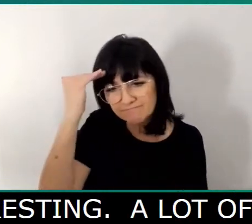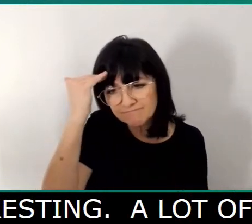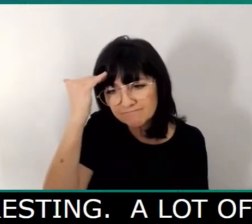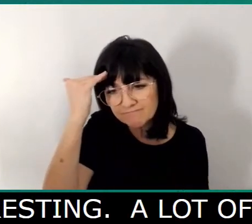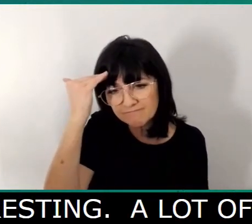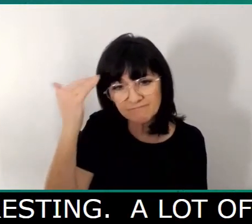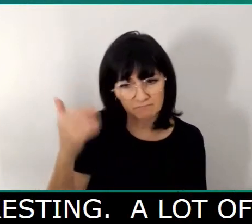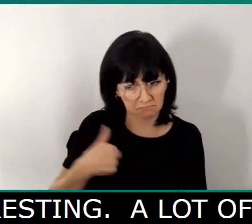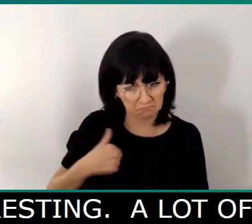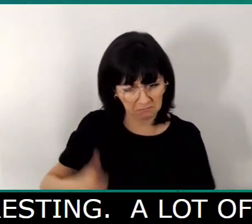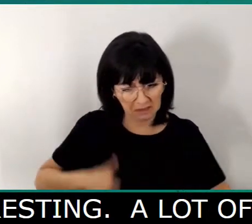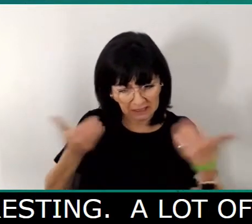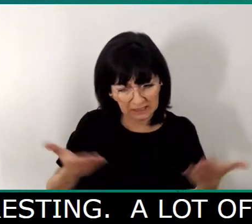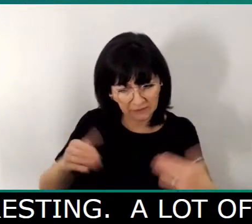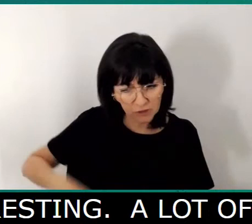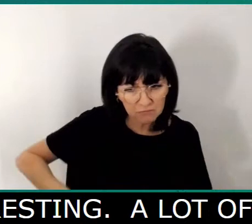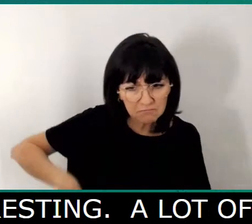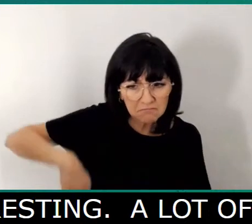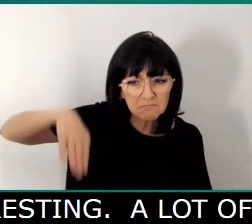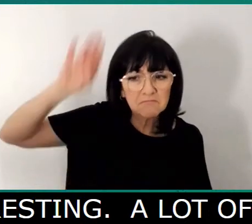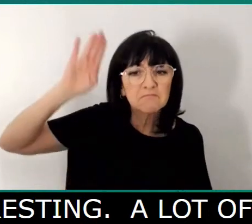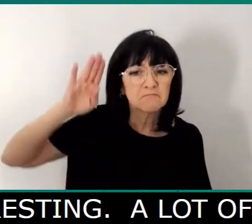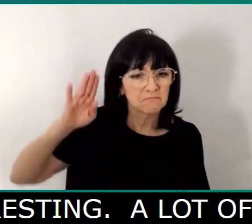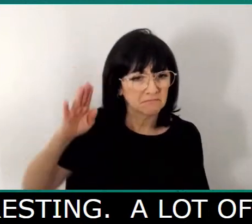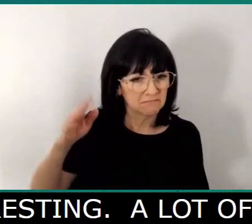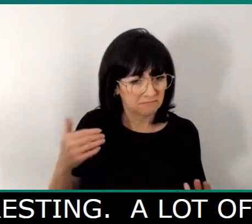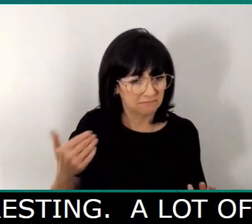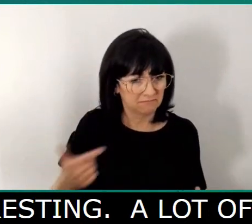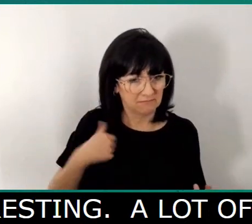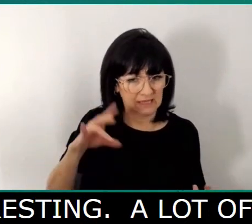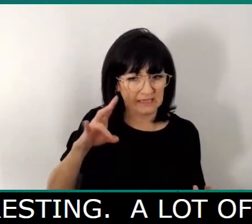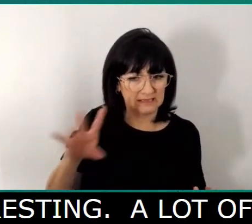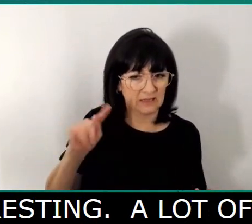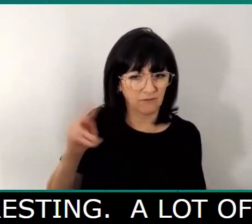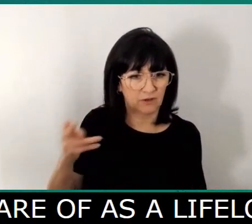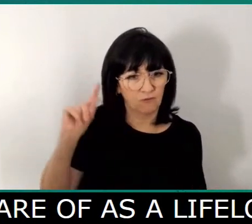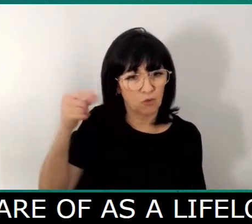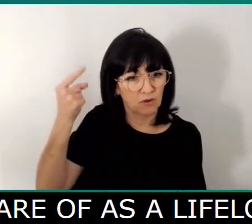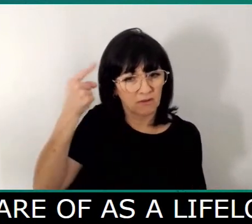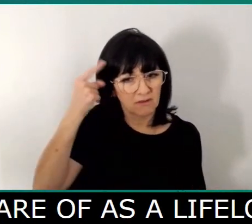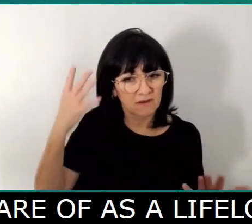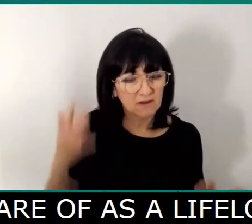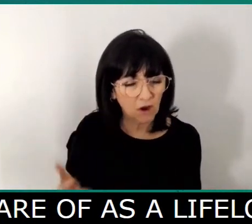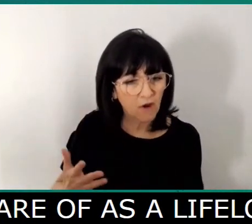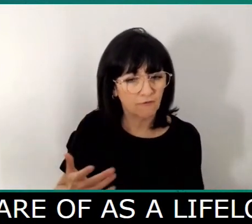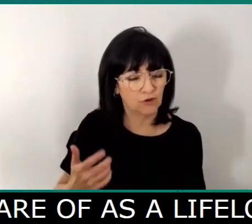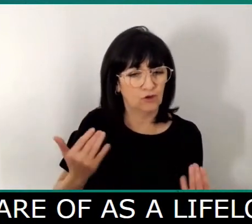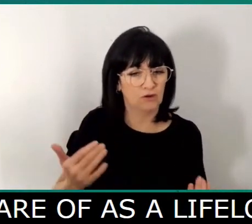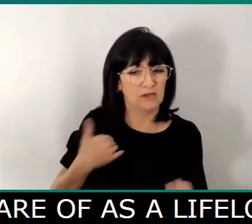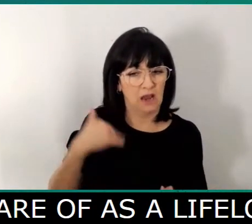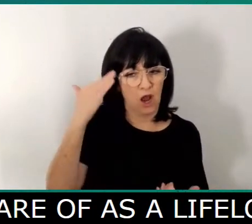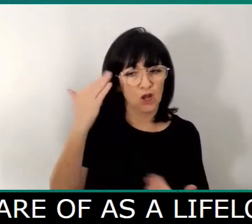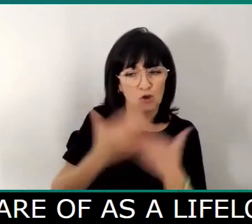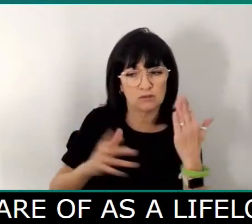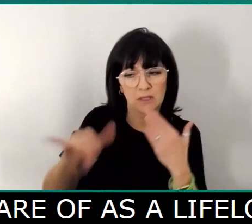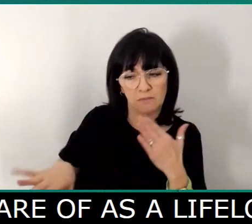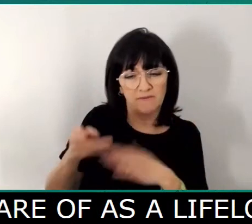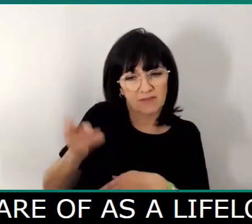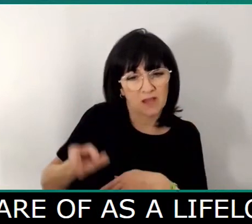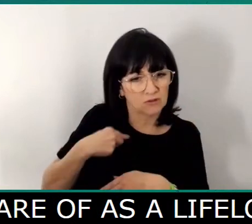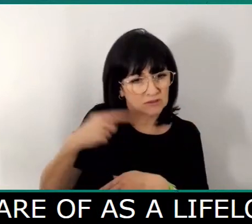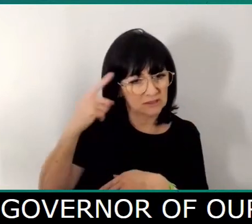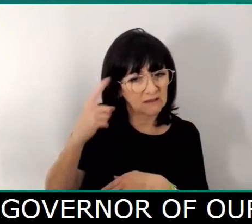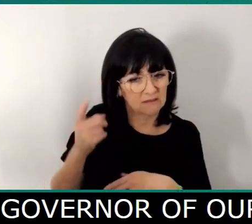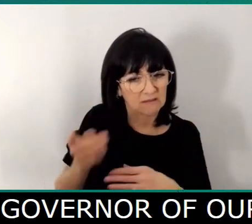lifelong Delawarean, as the now 74th governor of our state. Knowing that history, I think, is really important for all of us